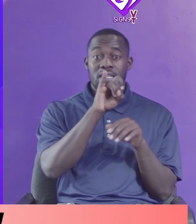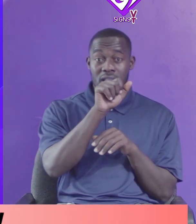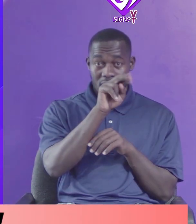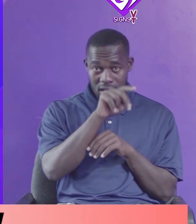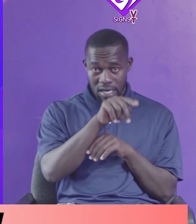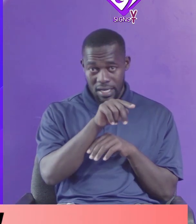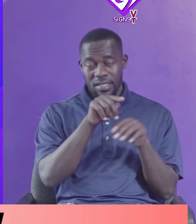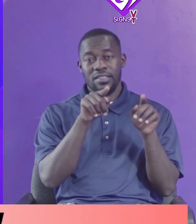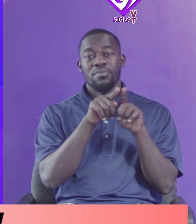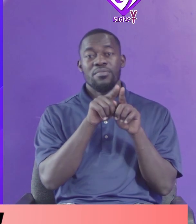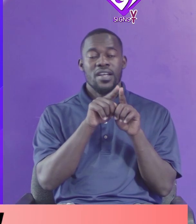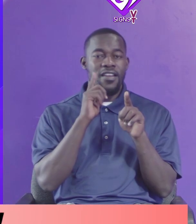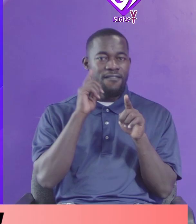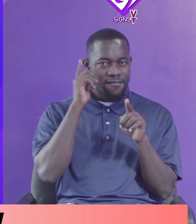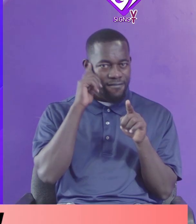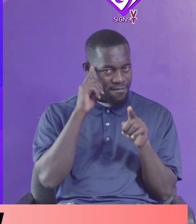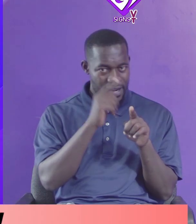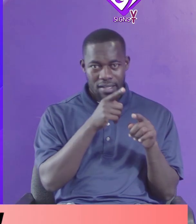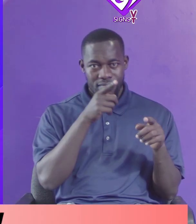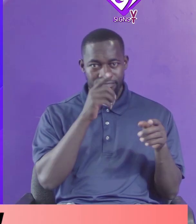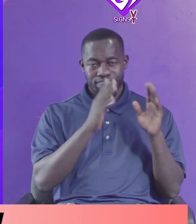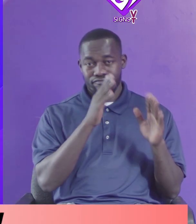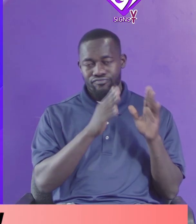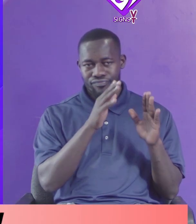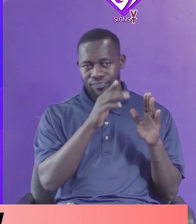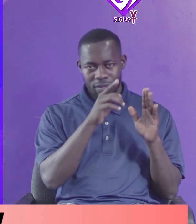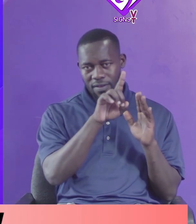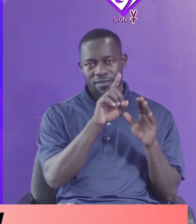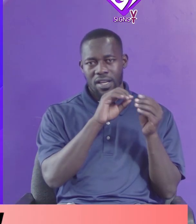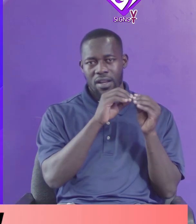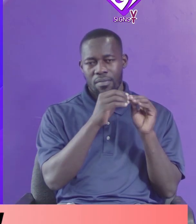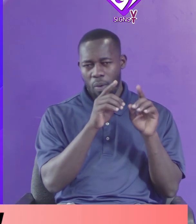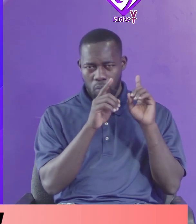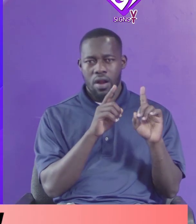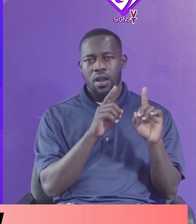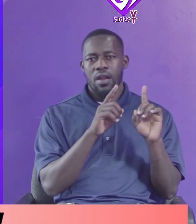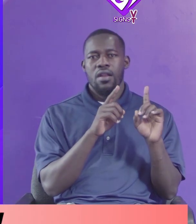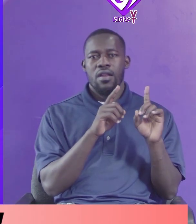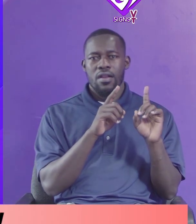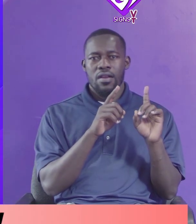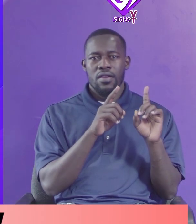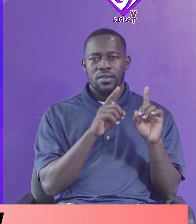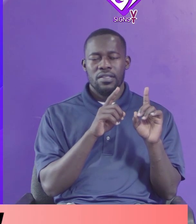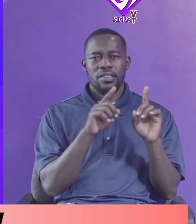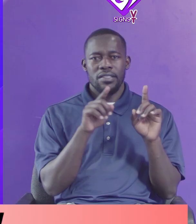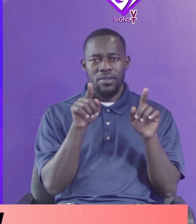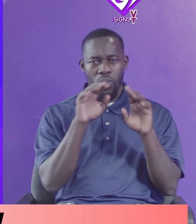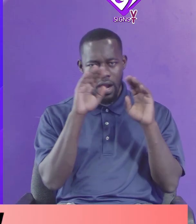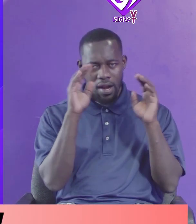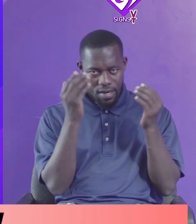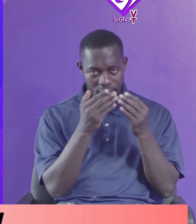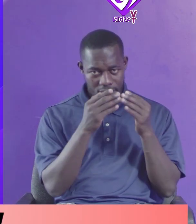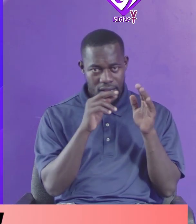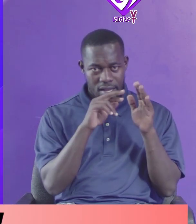the Deaflympics record in that particular race, winning in the 5,000 meters race. And it was 2 global records courtesy of